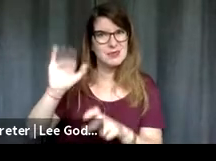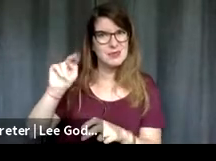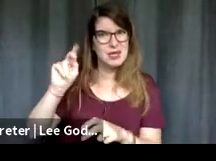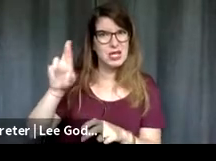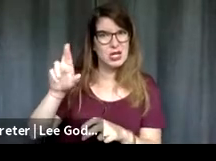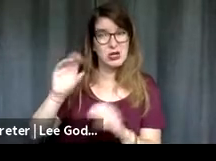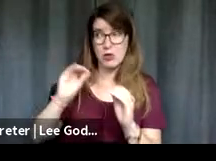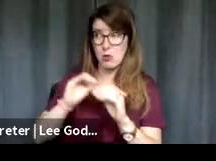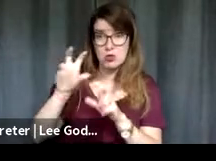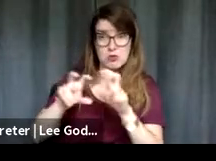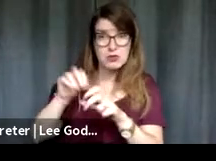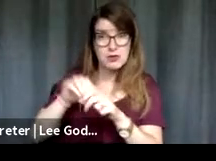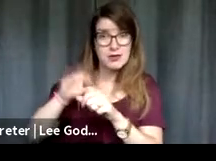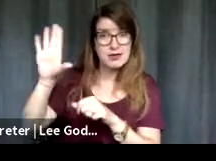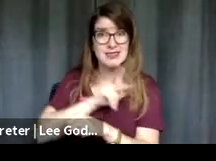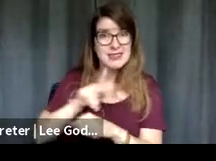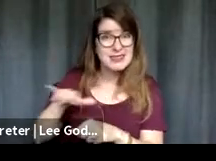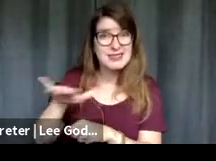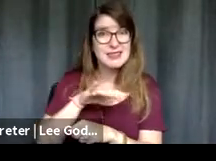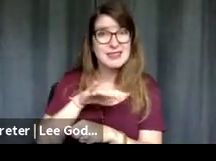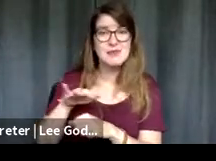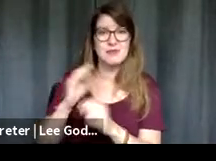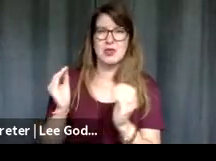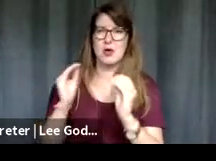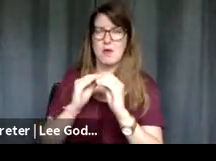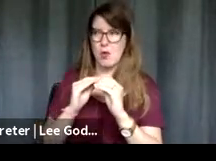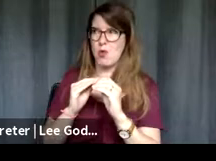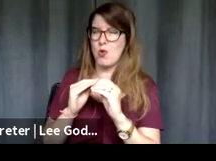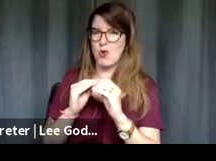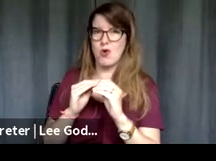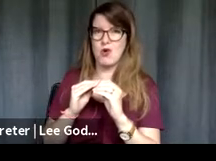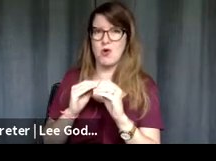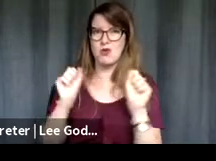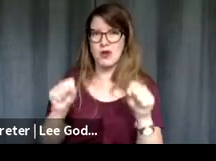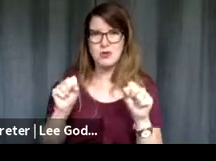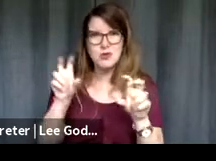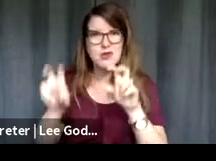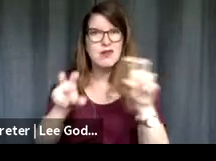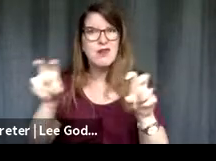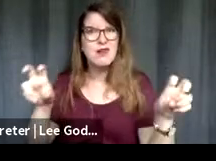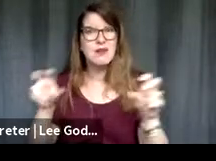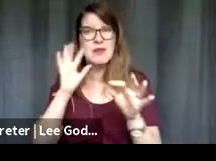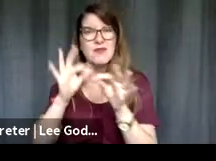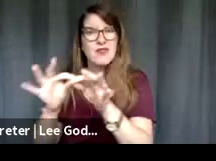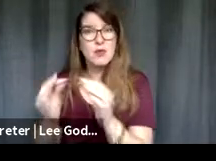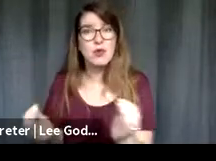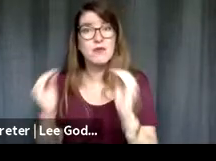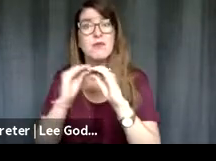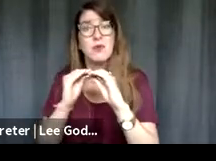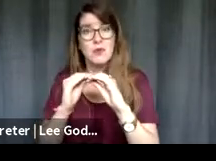invest in his kingdom enterprises, the more you find funnels your way to be able to invest in and be faithful with even